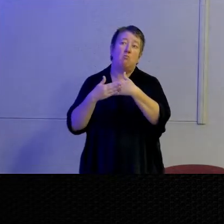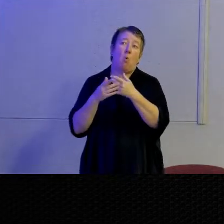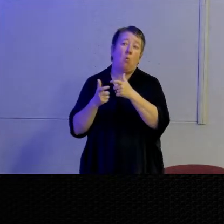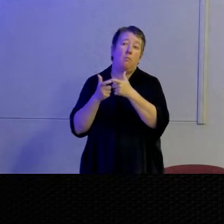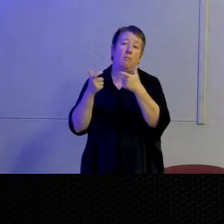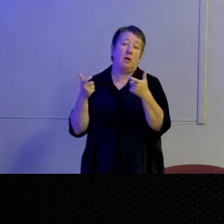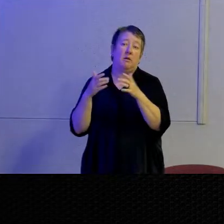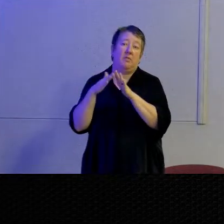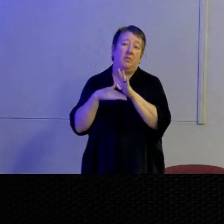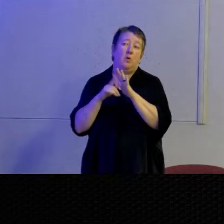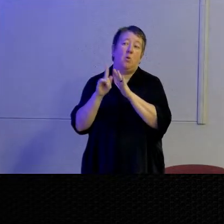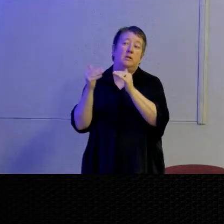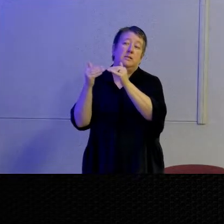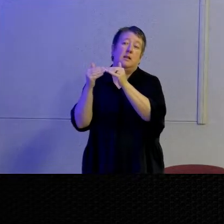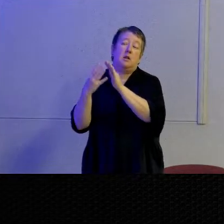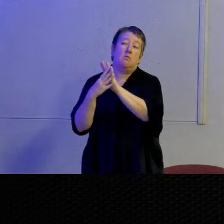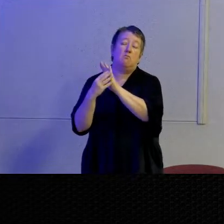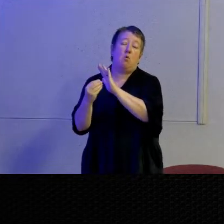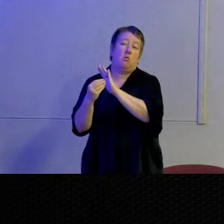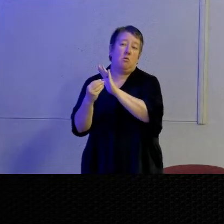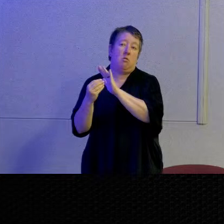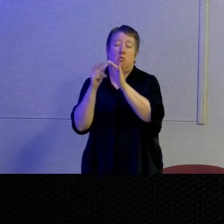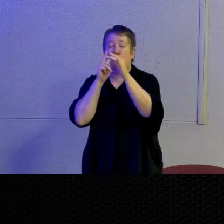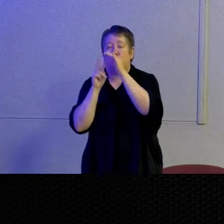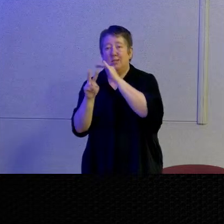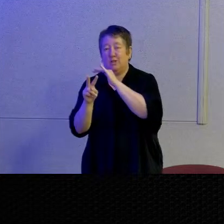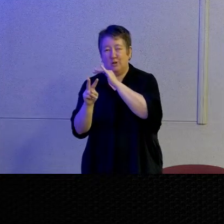in the standard model.